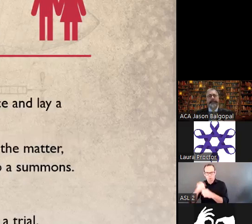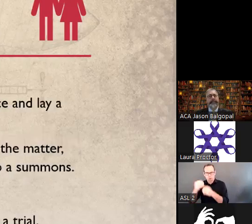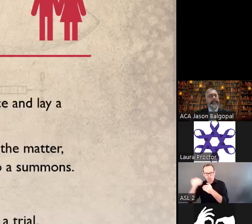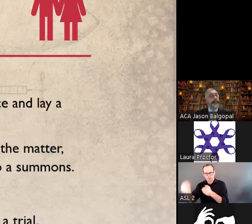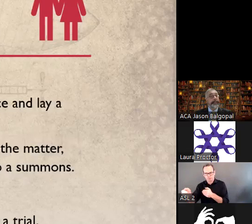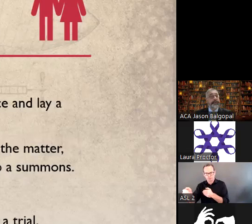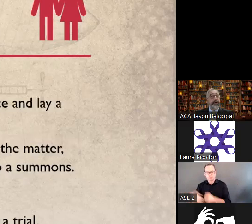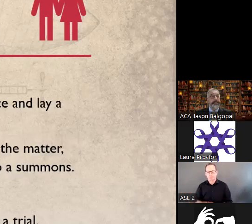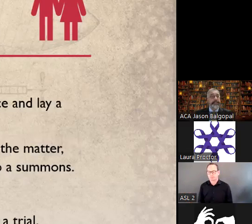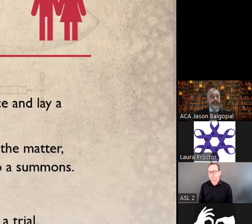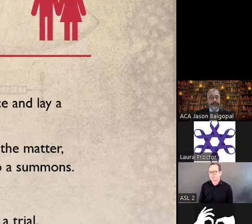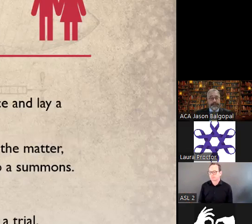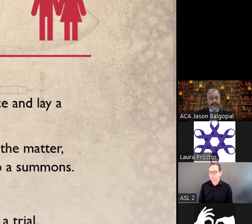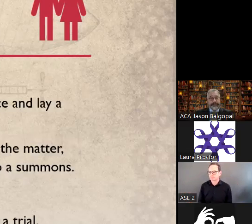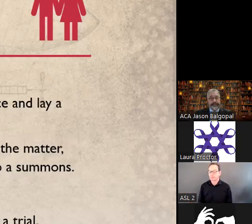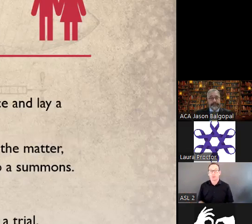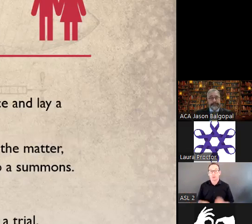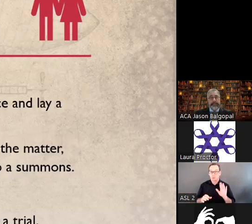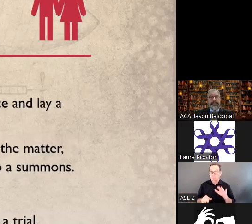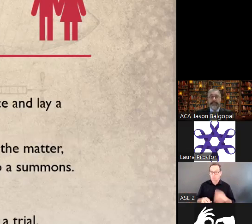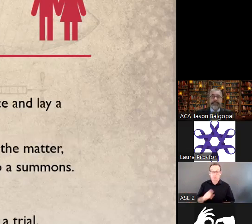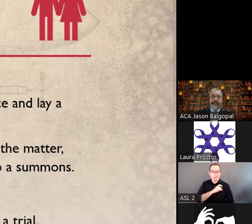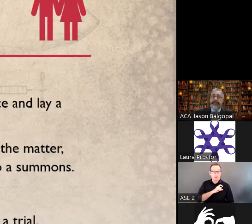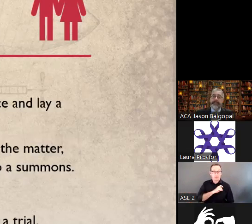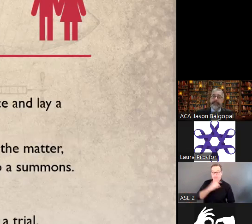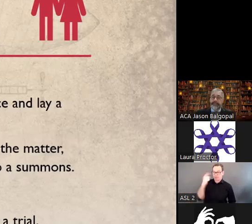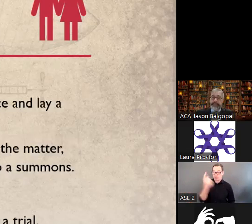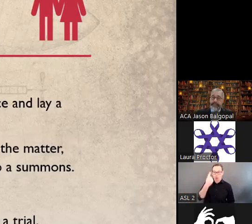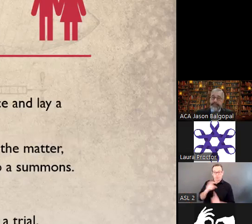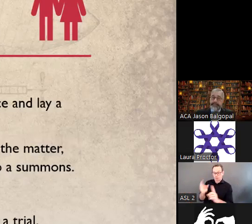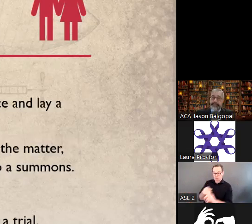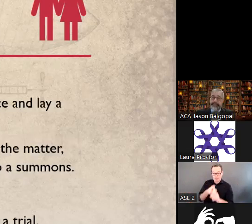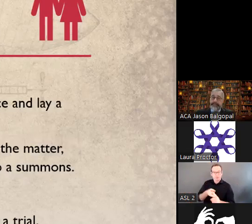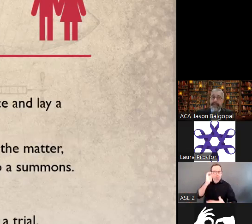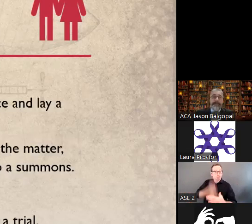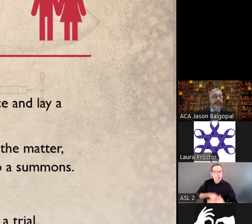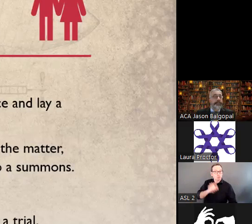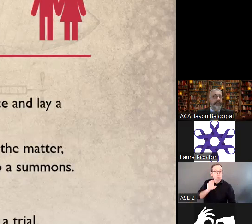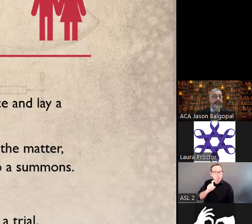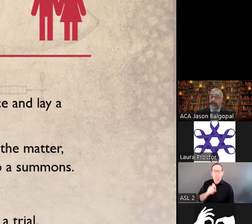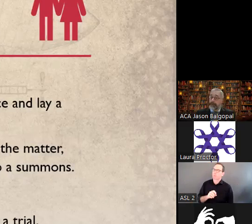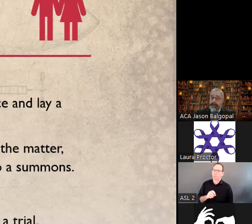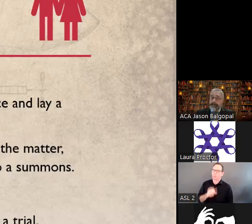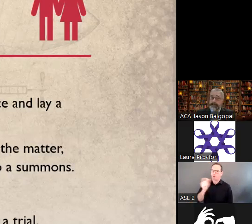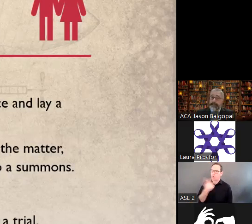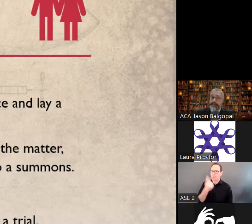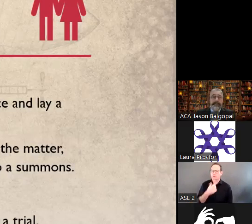Now, the police don't always lay charges. Sometimes the police will investigate and determine for a variety of reasons that they